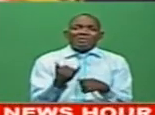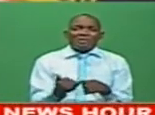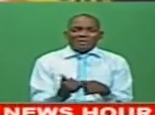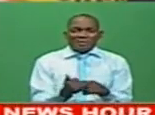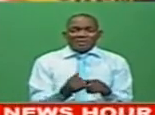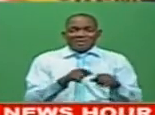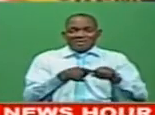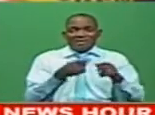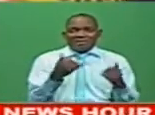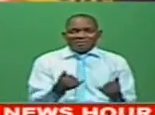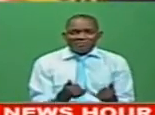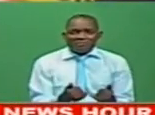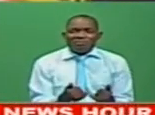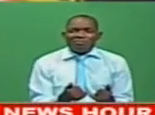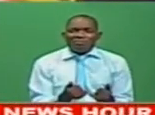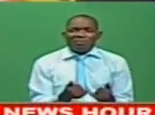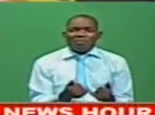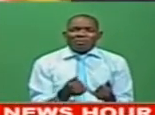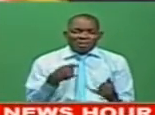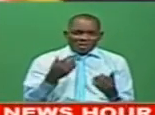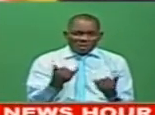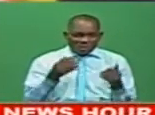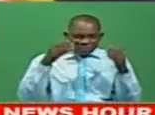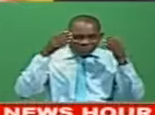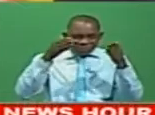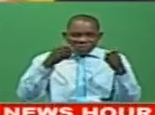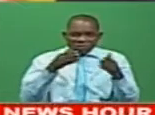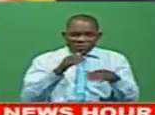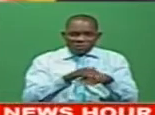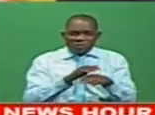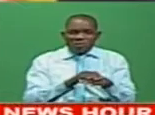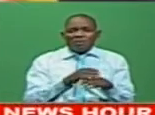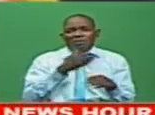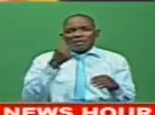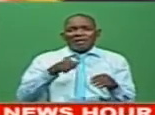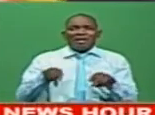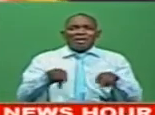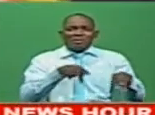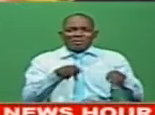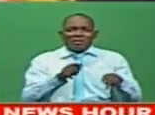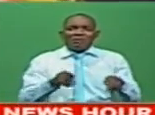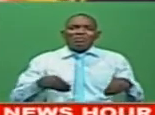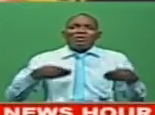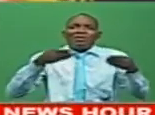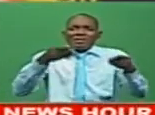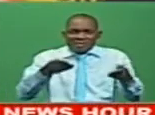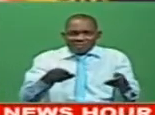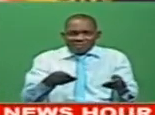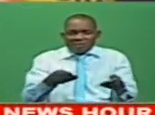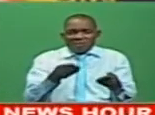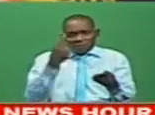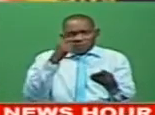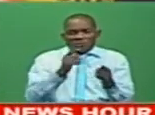rise above the rhetoric and focus on greater performance that will deliver broader